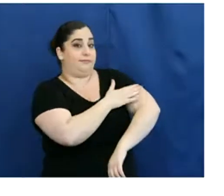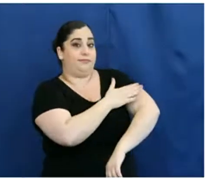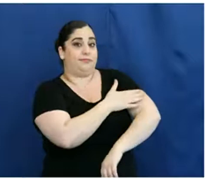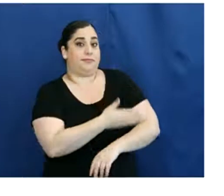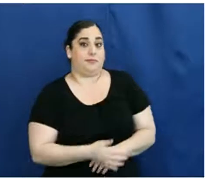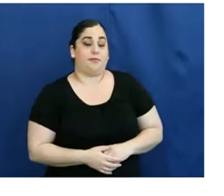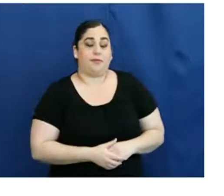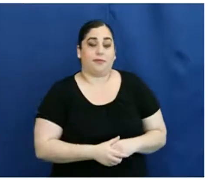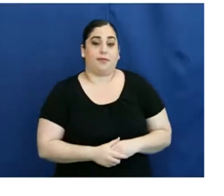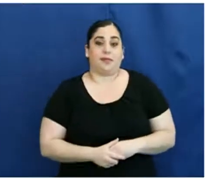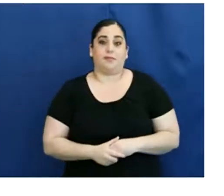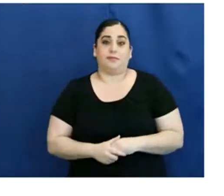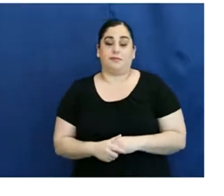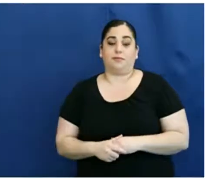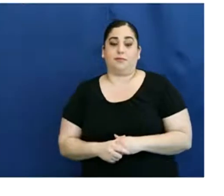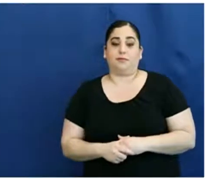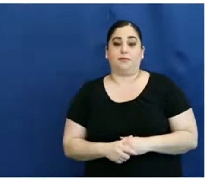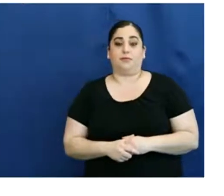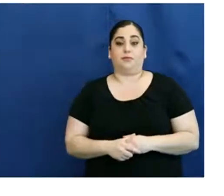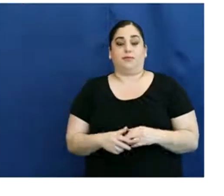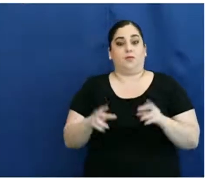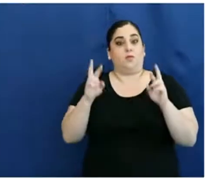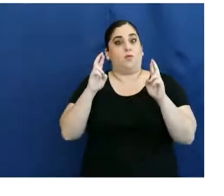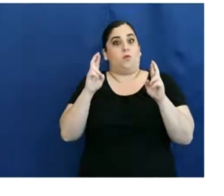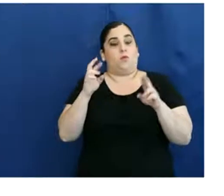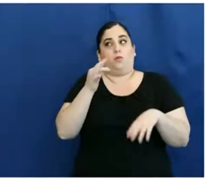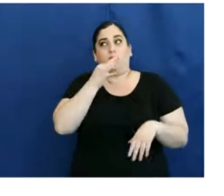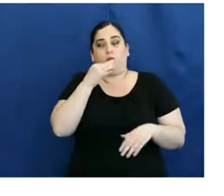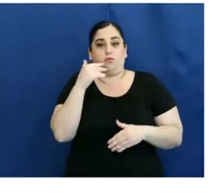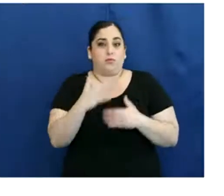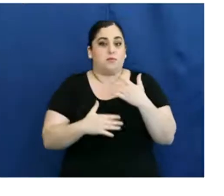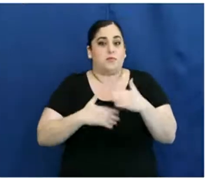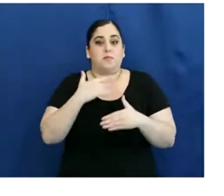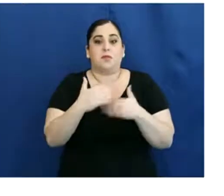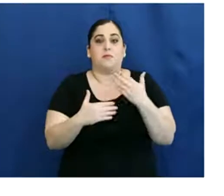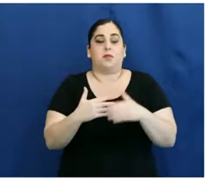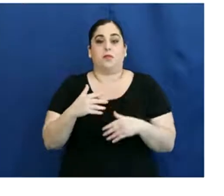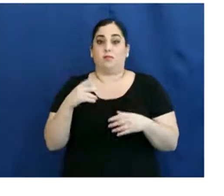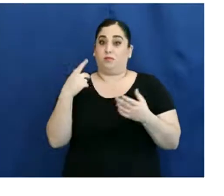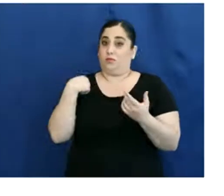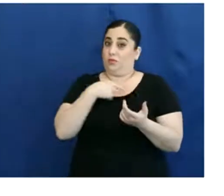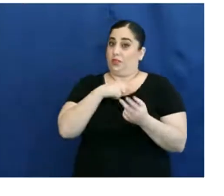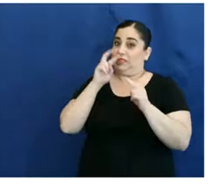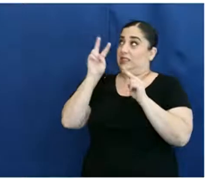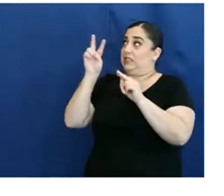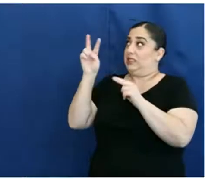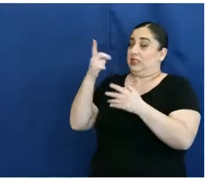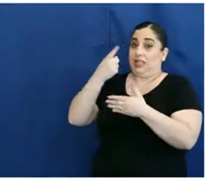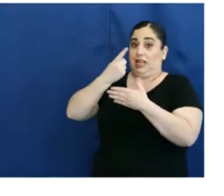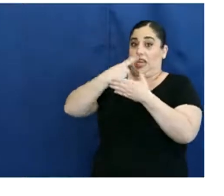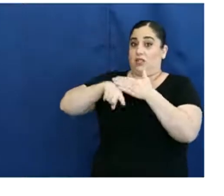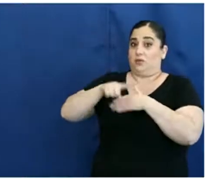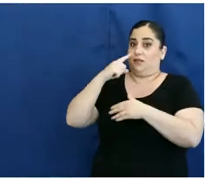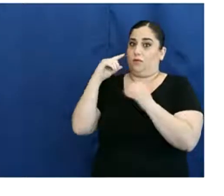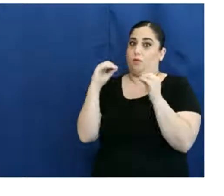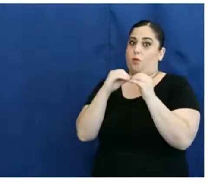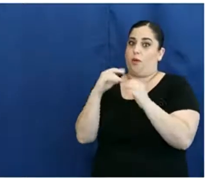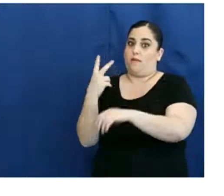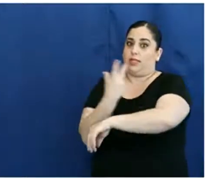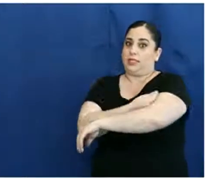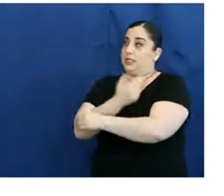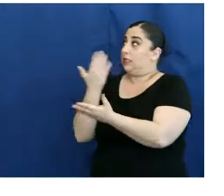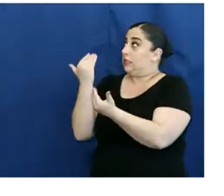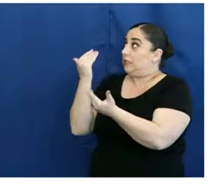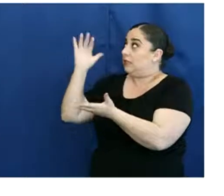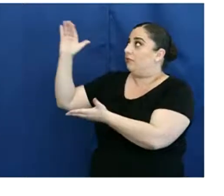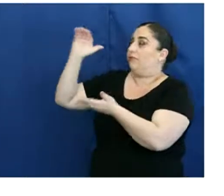administered represent vaccines that we hope will be coming early next week and been conveyed to us they will come. But again, we're approaching the 30% of San Diego County